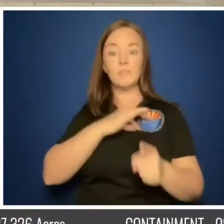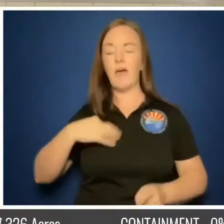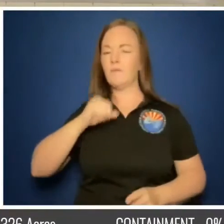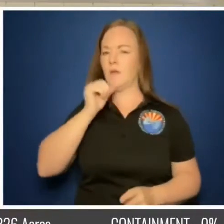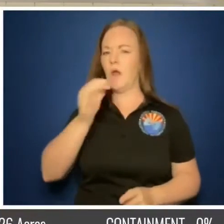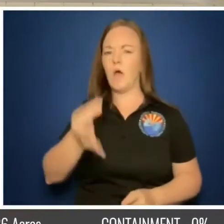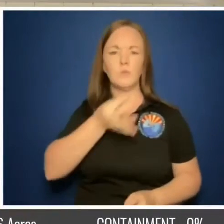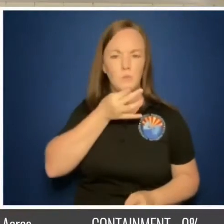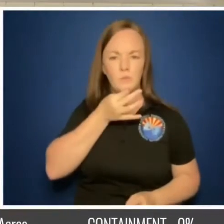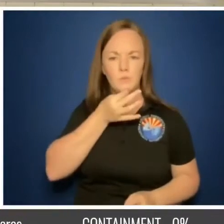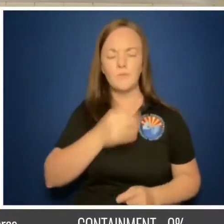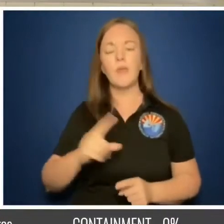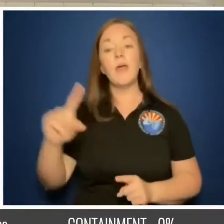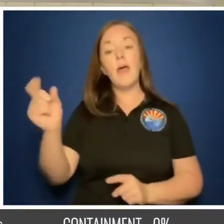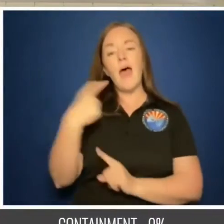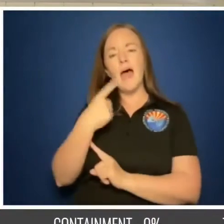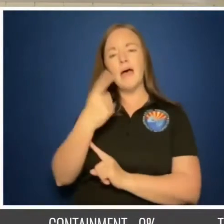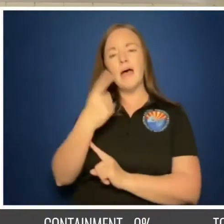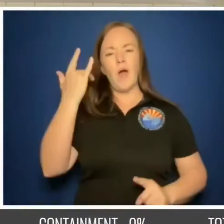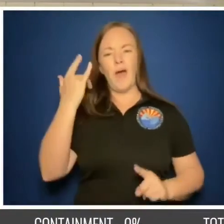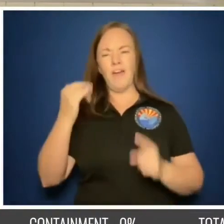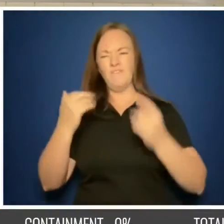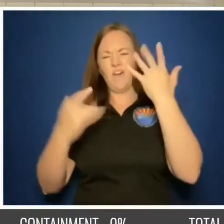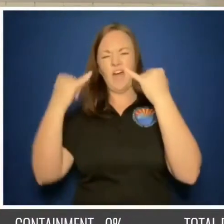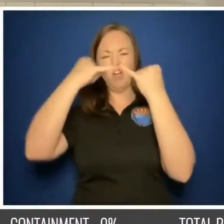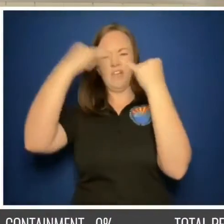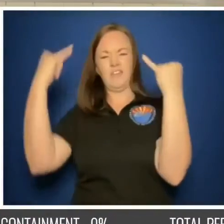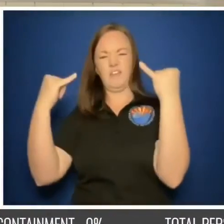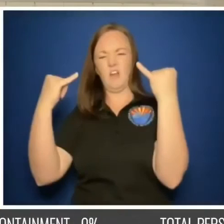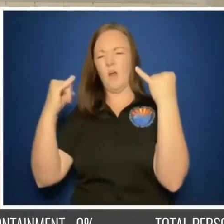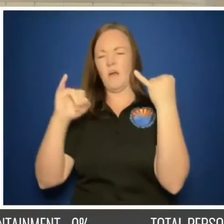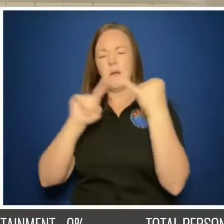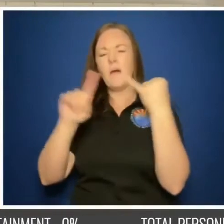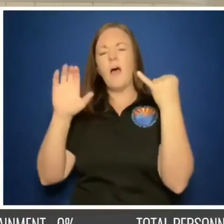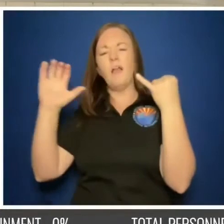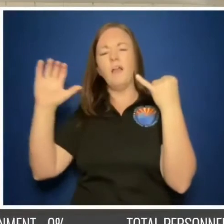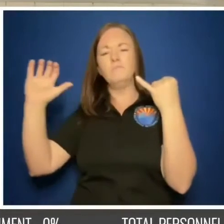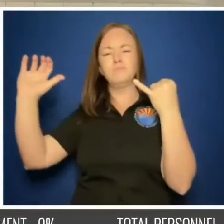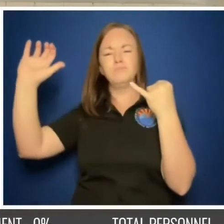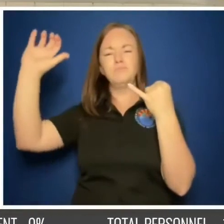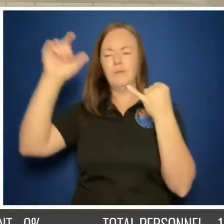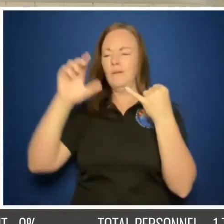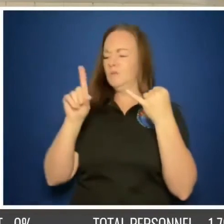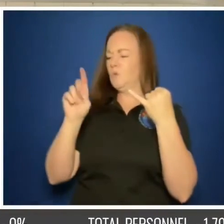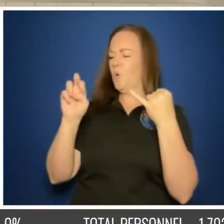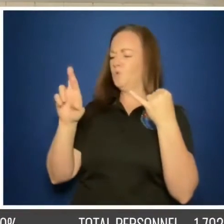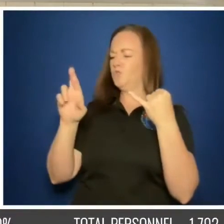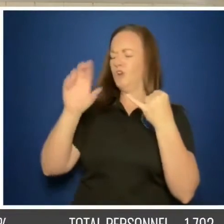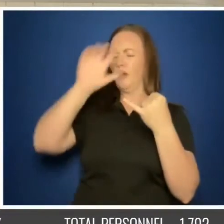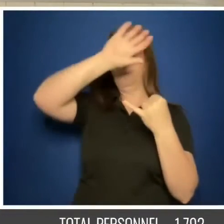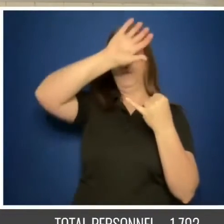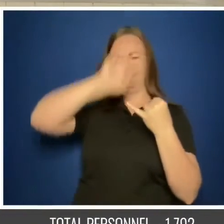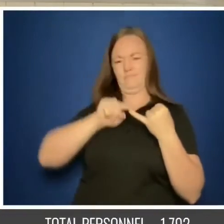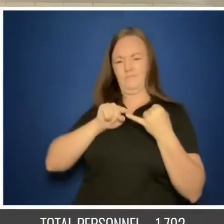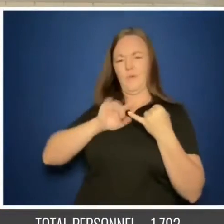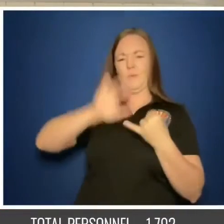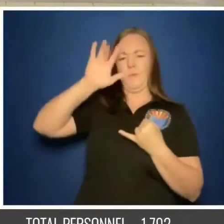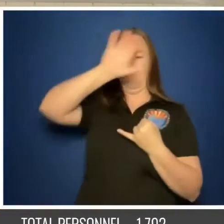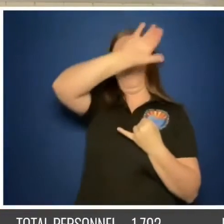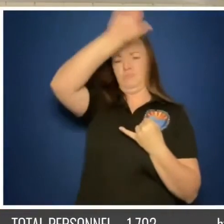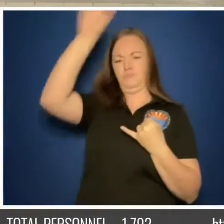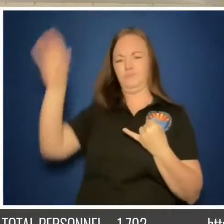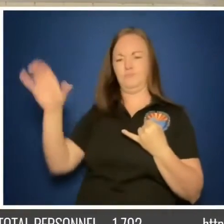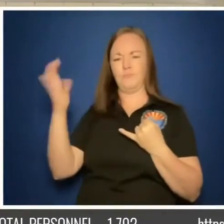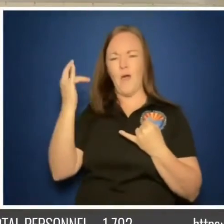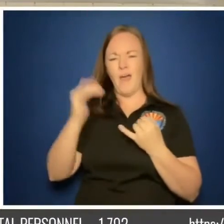dozer lines so far out from the fire's edge? A lot of times we might have the best plan like we do here on the Volcano Road,